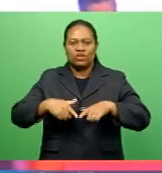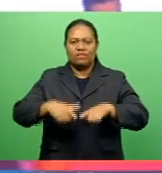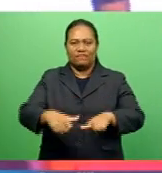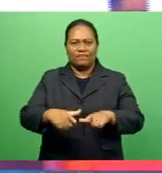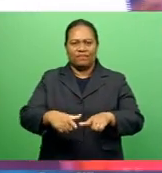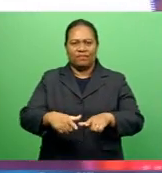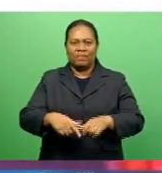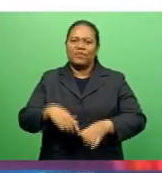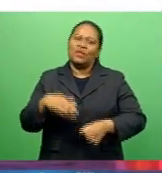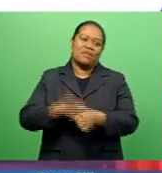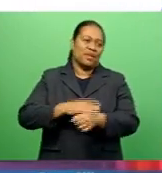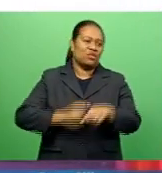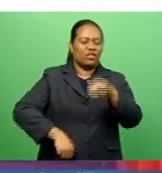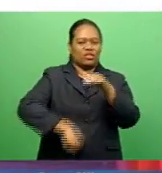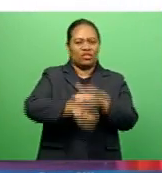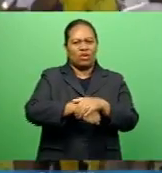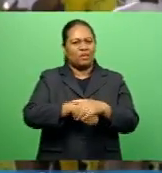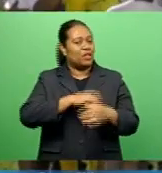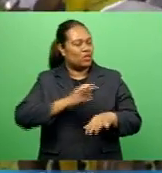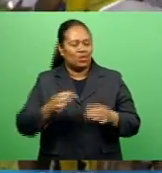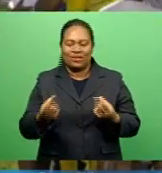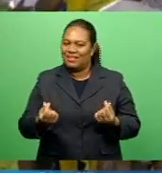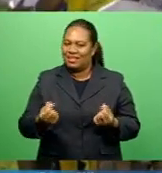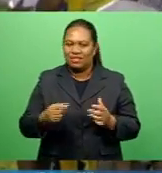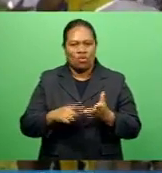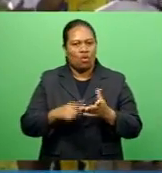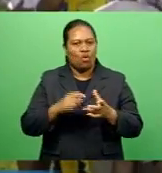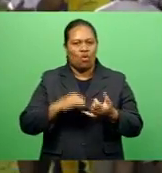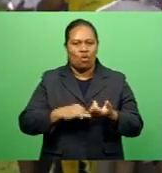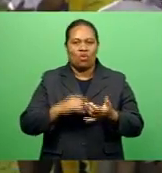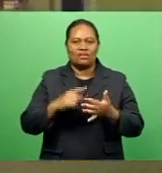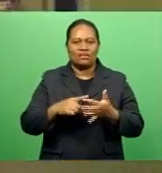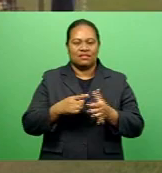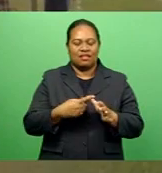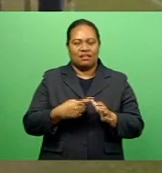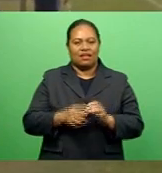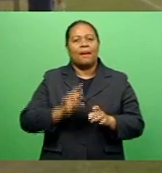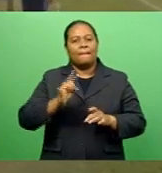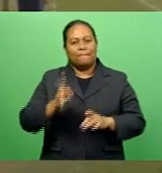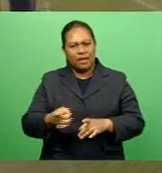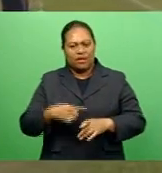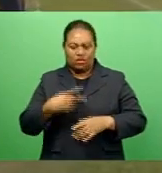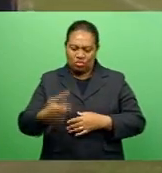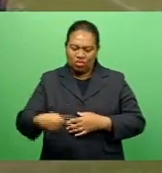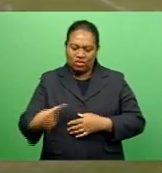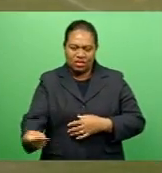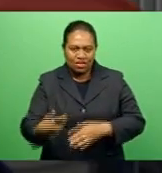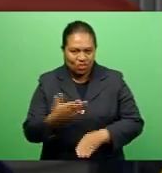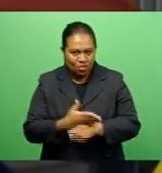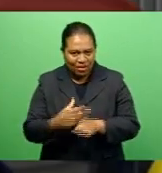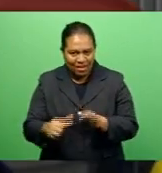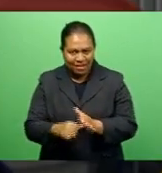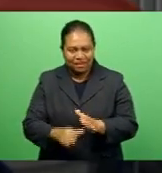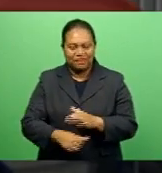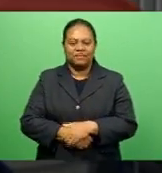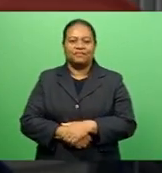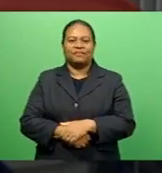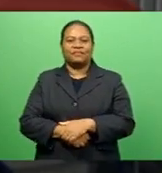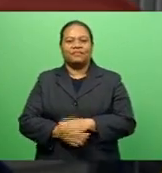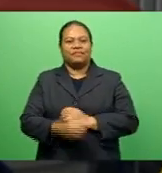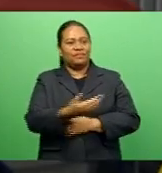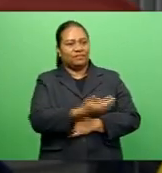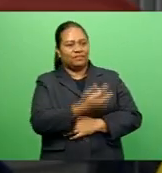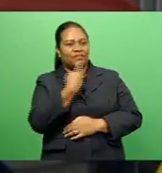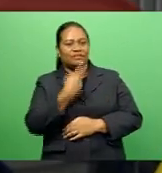it to the top has not been easy for Hosea Vakatalisau, but he persevered through it. What has made me change is to work